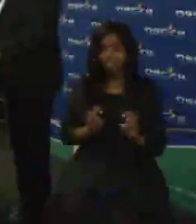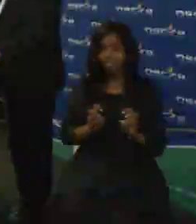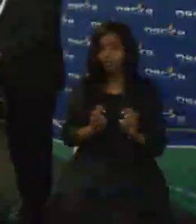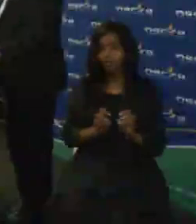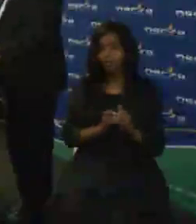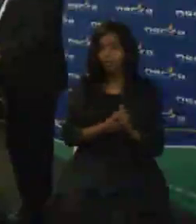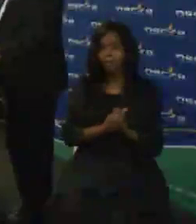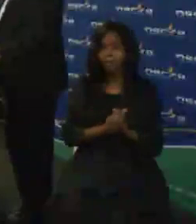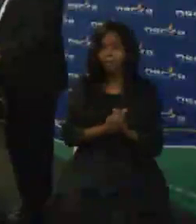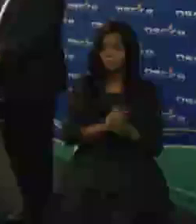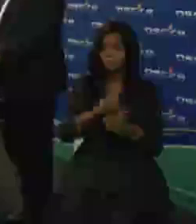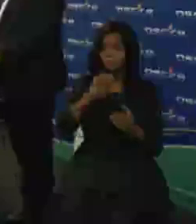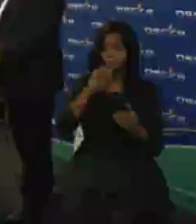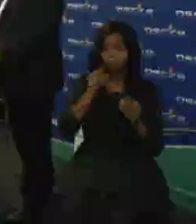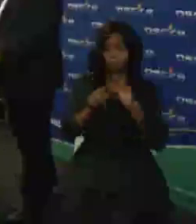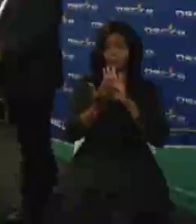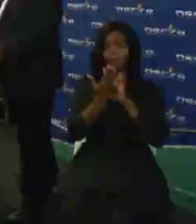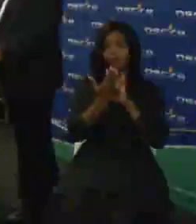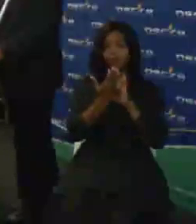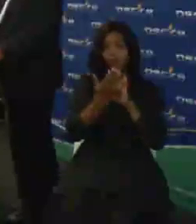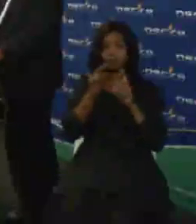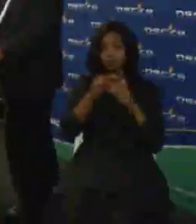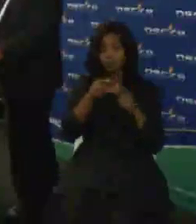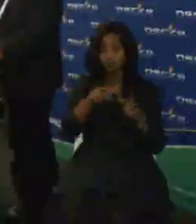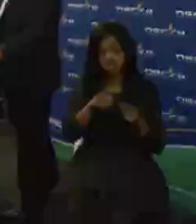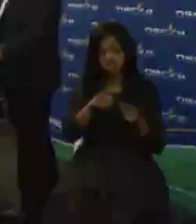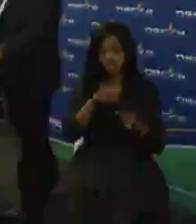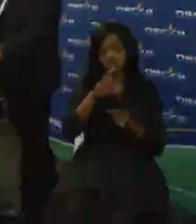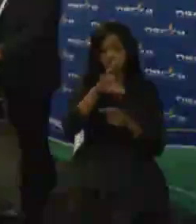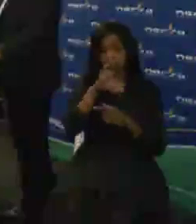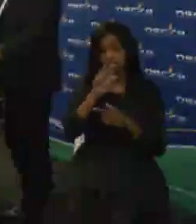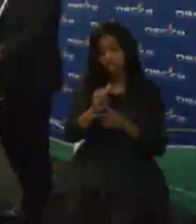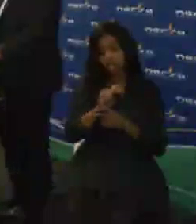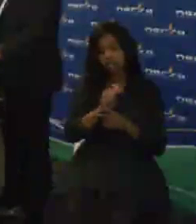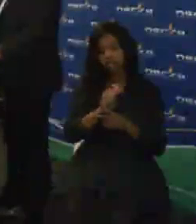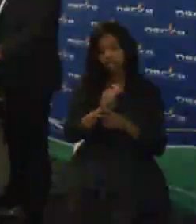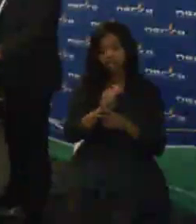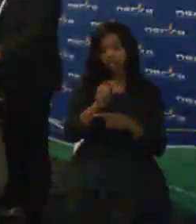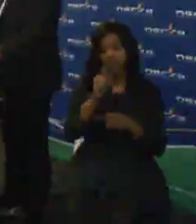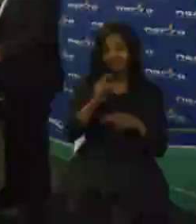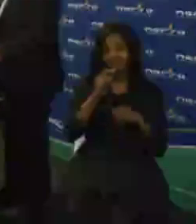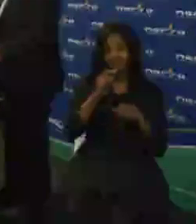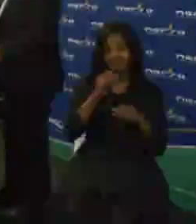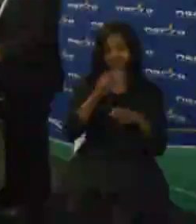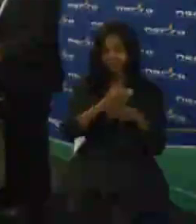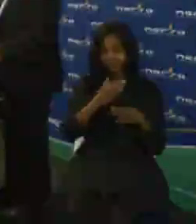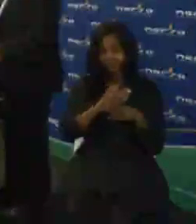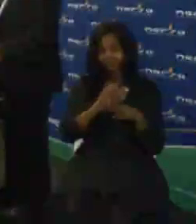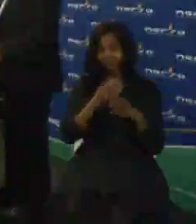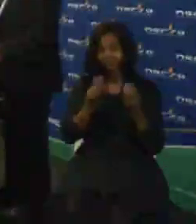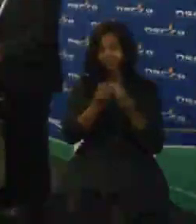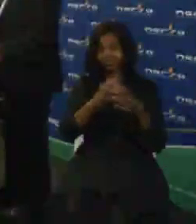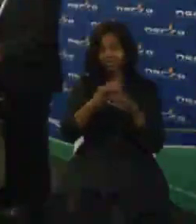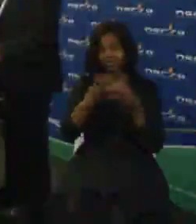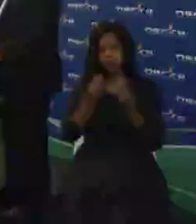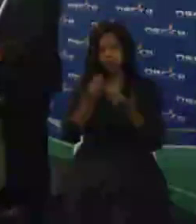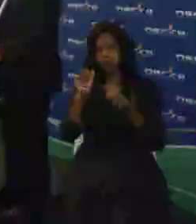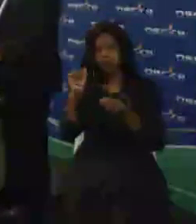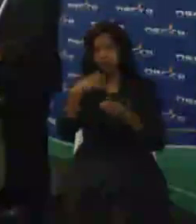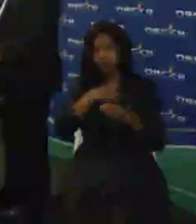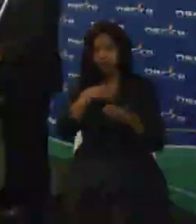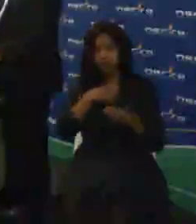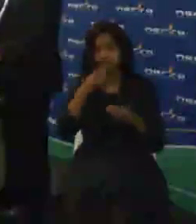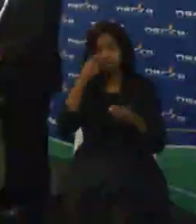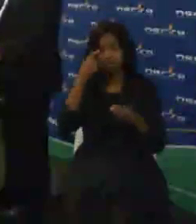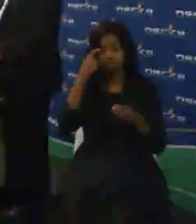Eskom's approach to this RCA is consistent with your own determination of